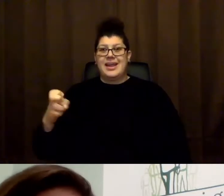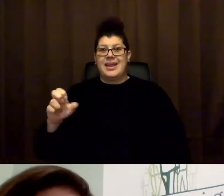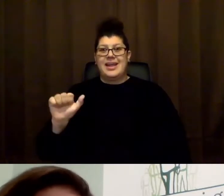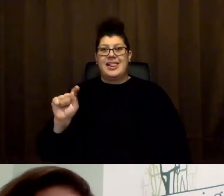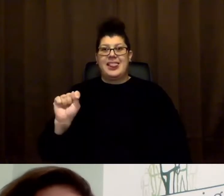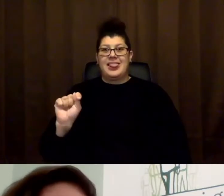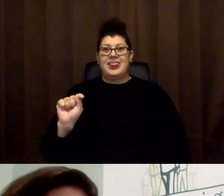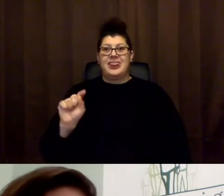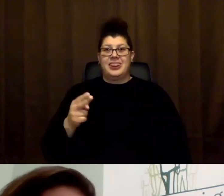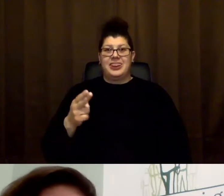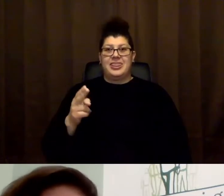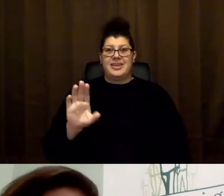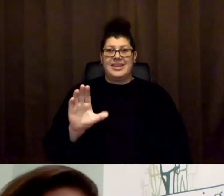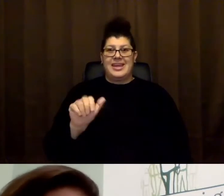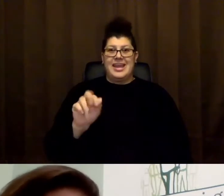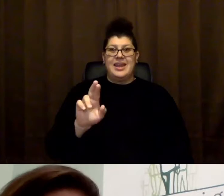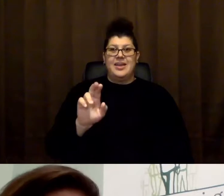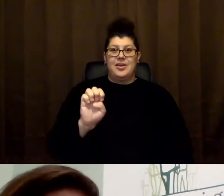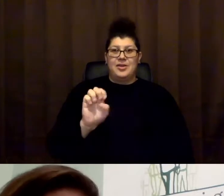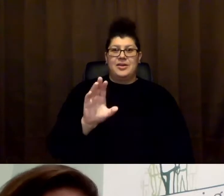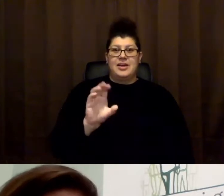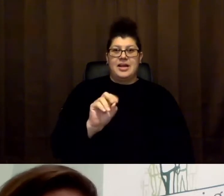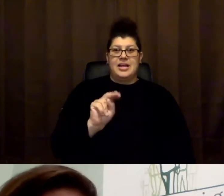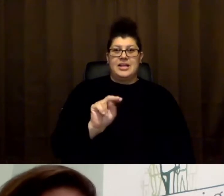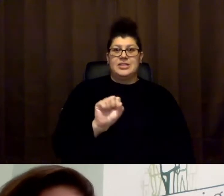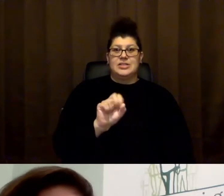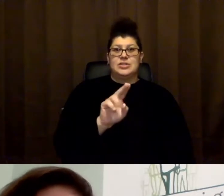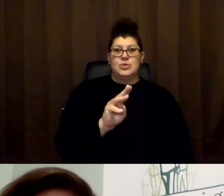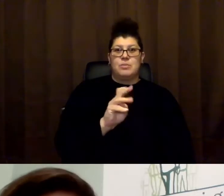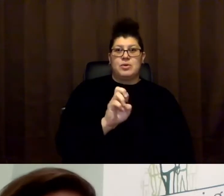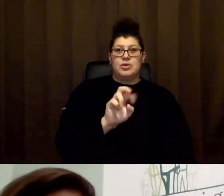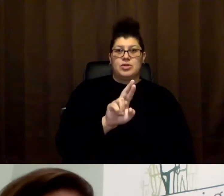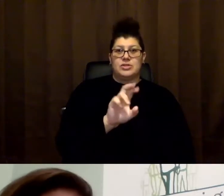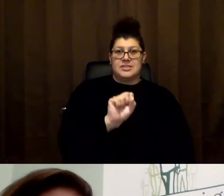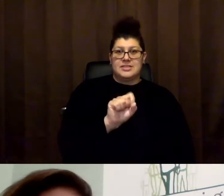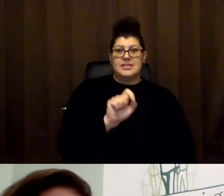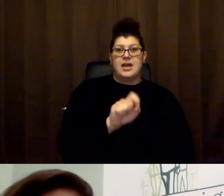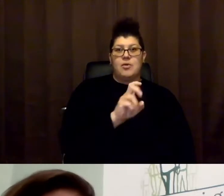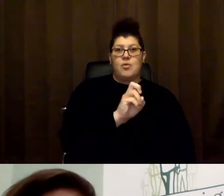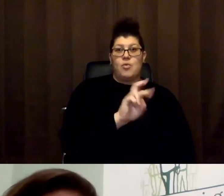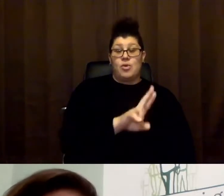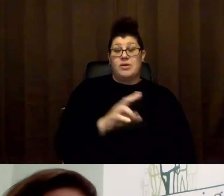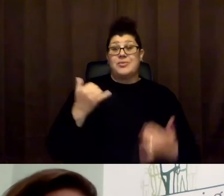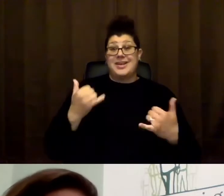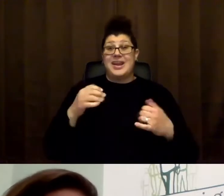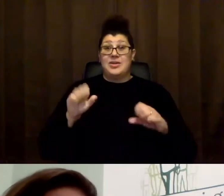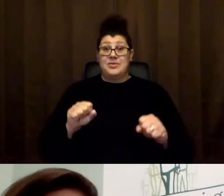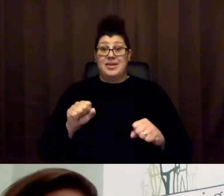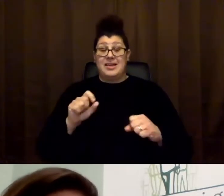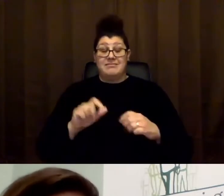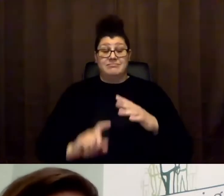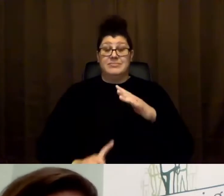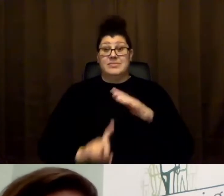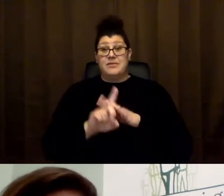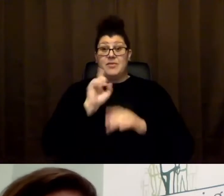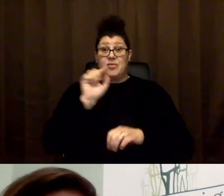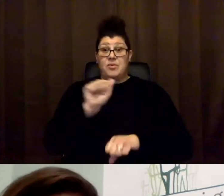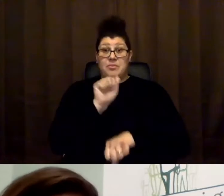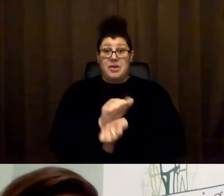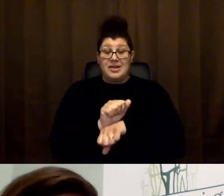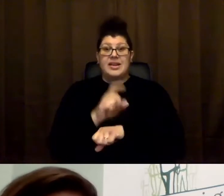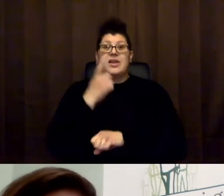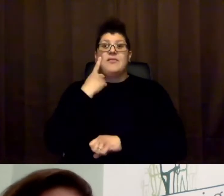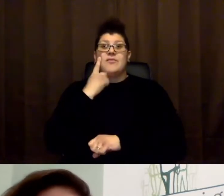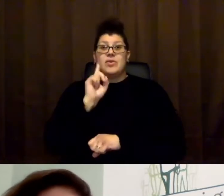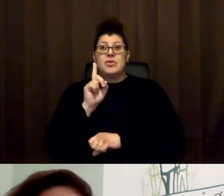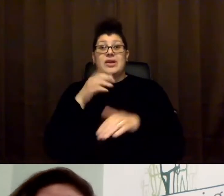healthcareconsumers.org, but right now we aren't doing in-person appointments. So we do encourage everyone to give us a call. We can do over the phone